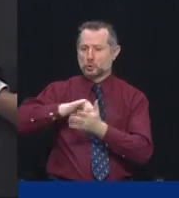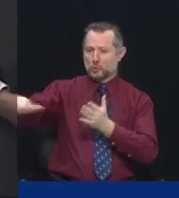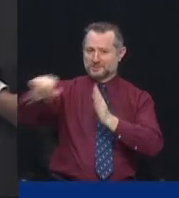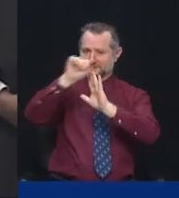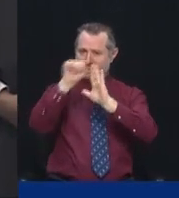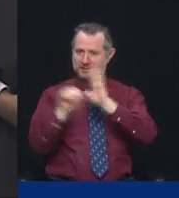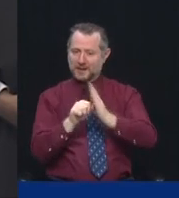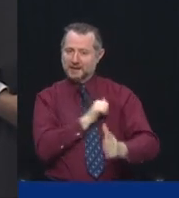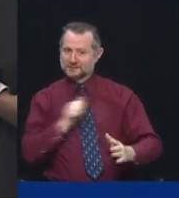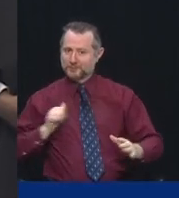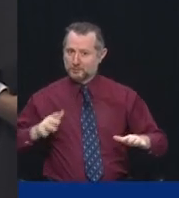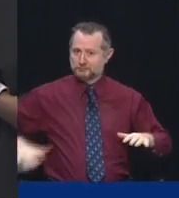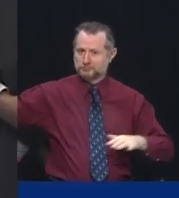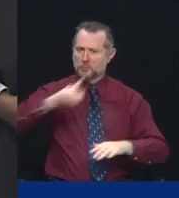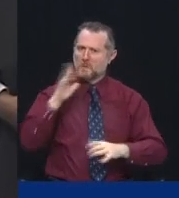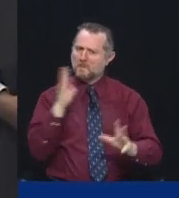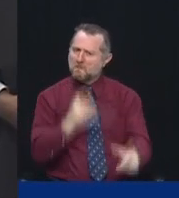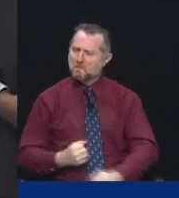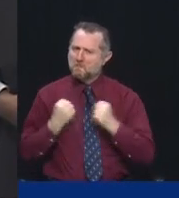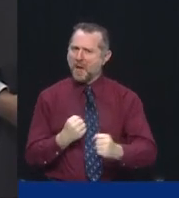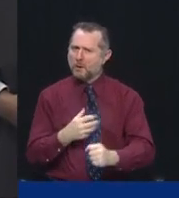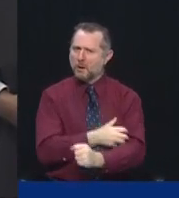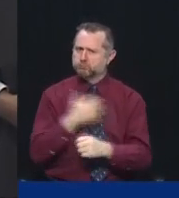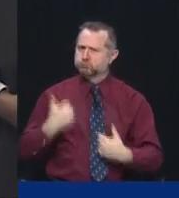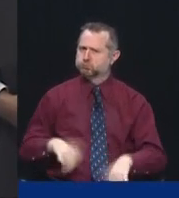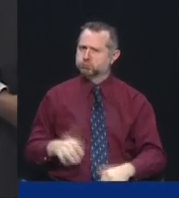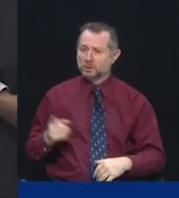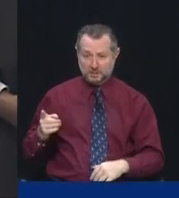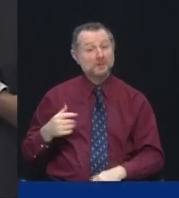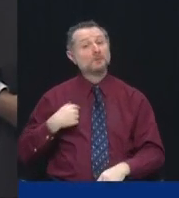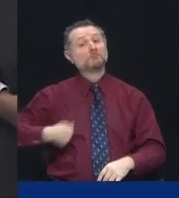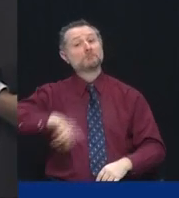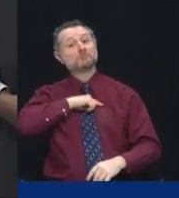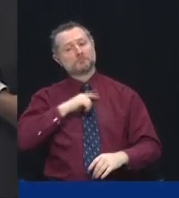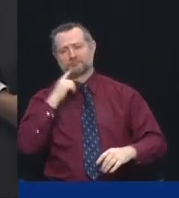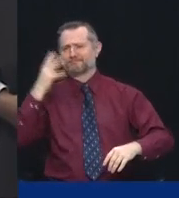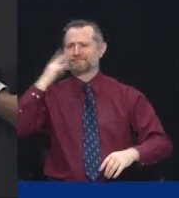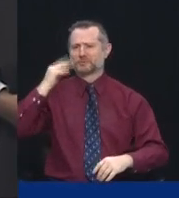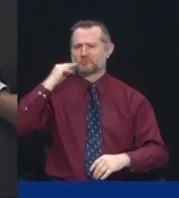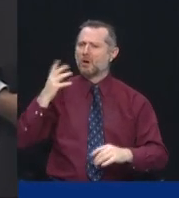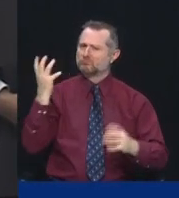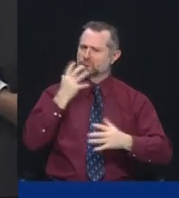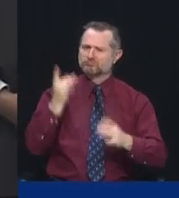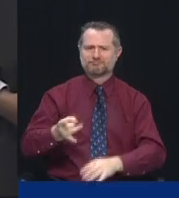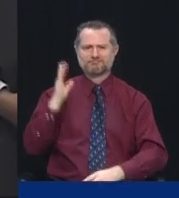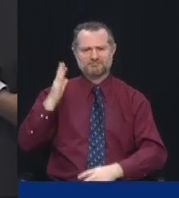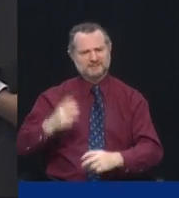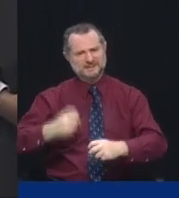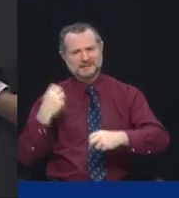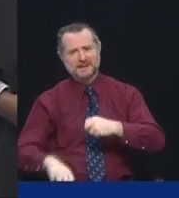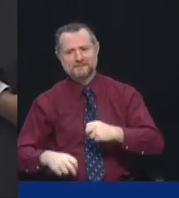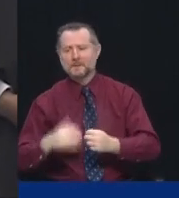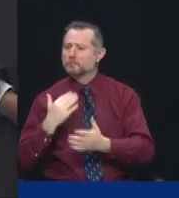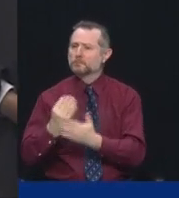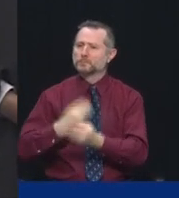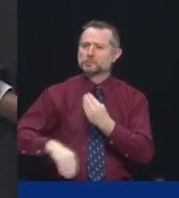leader. And we just went through what was probably the most difficult budget the state has done, but